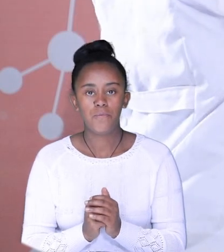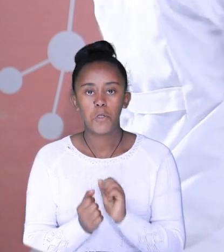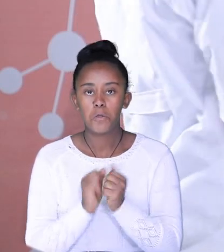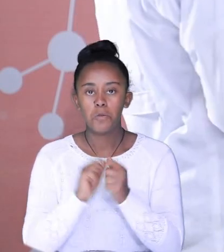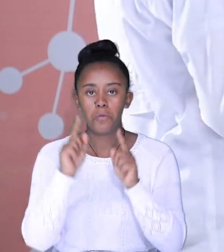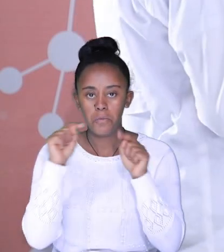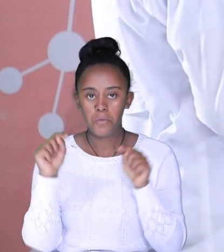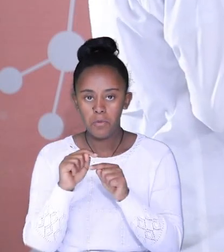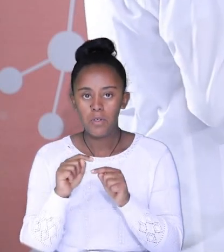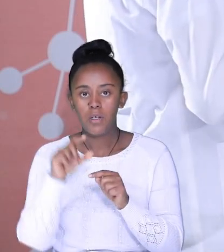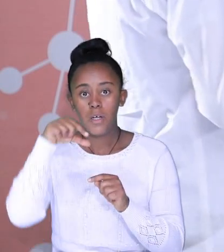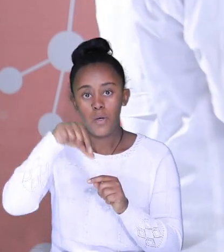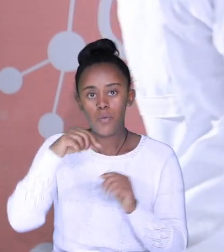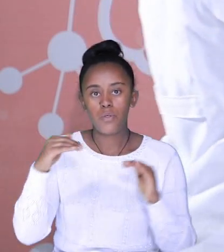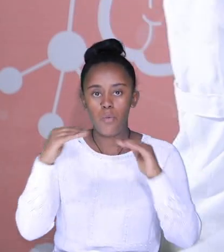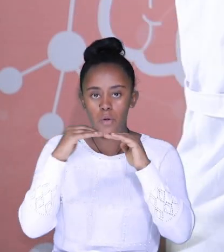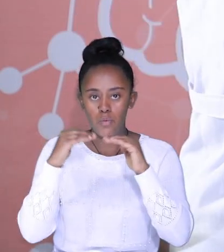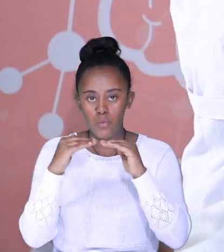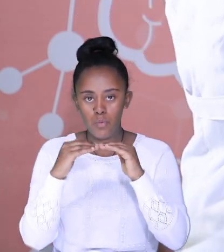Q is equal to